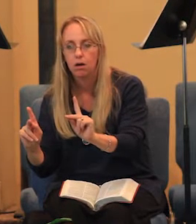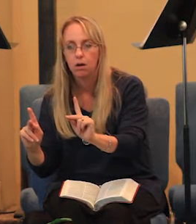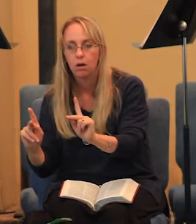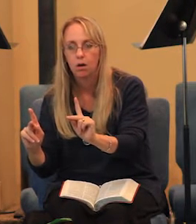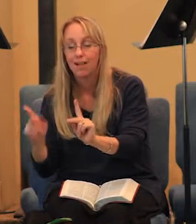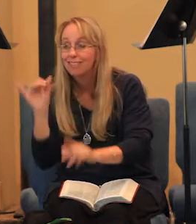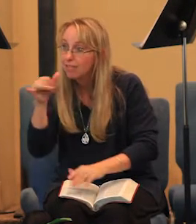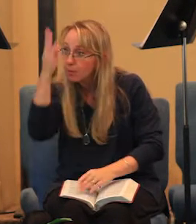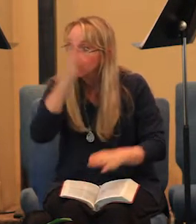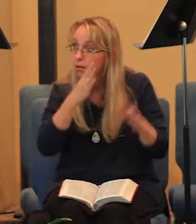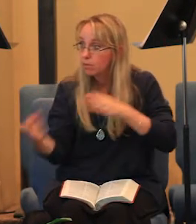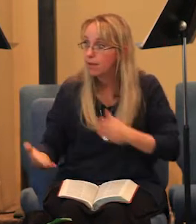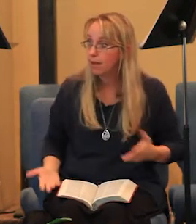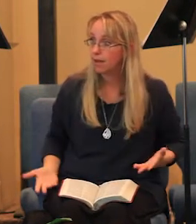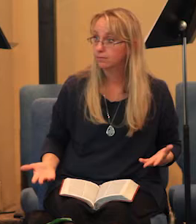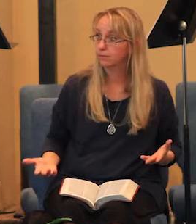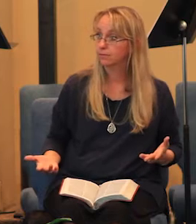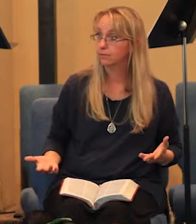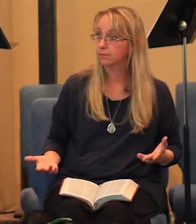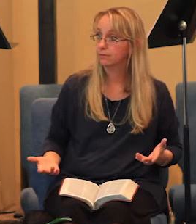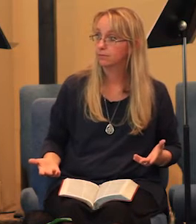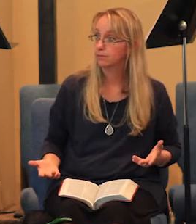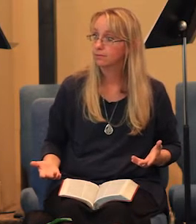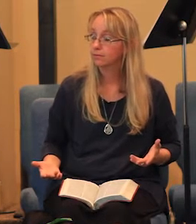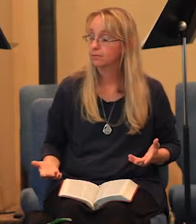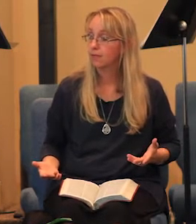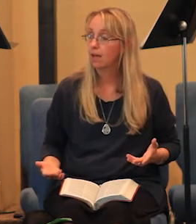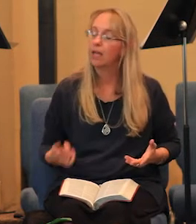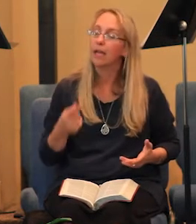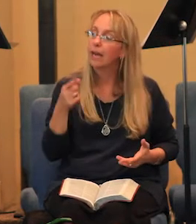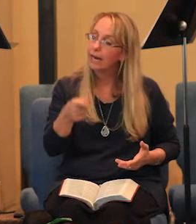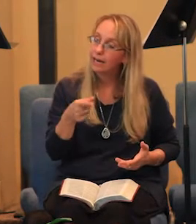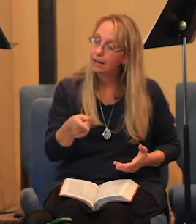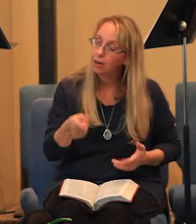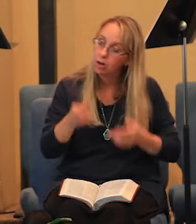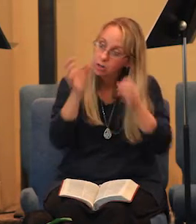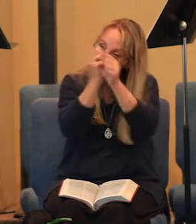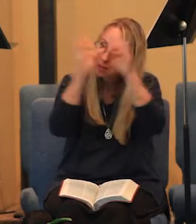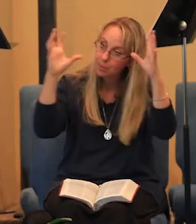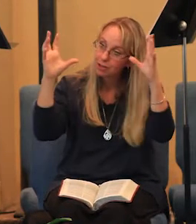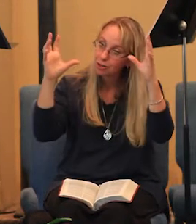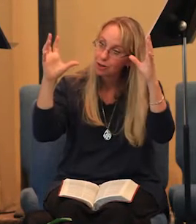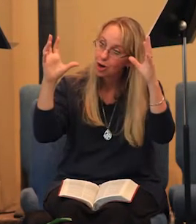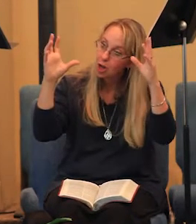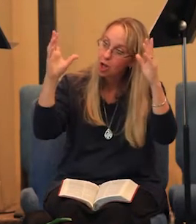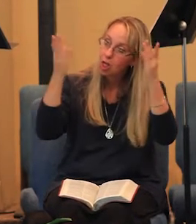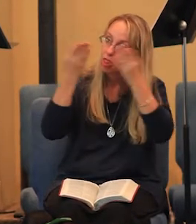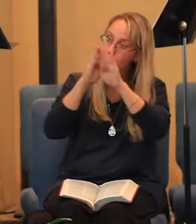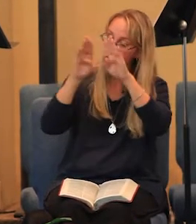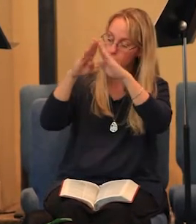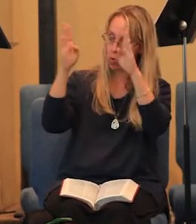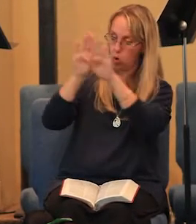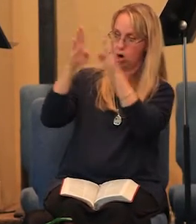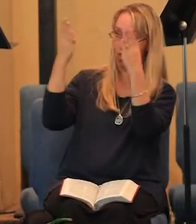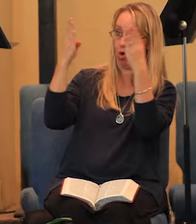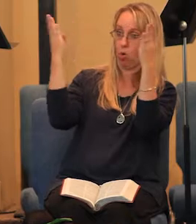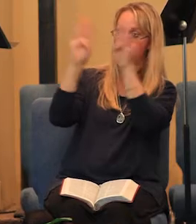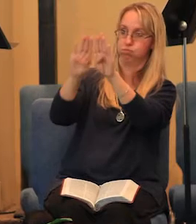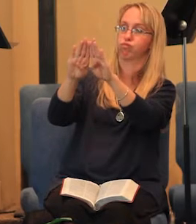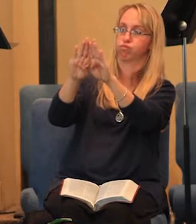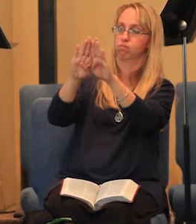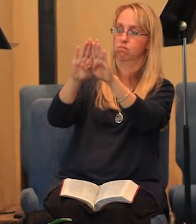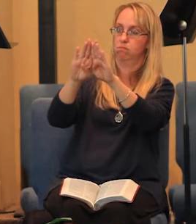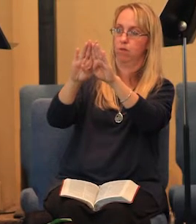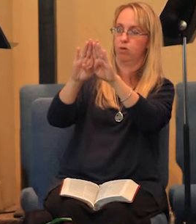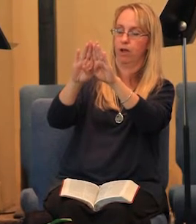This was God's plan. And so here's the picture. The door is closed.